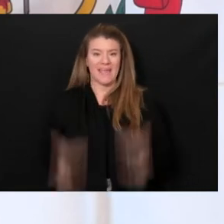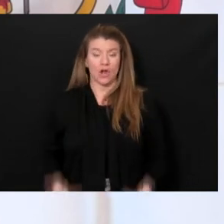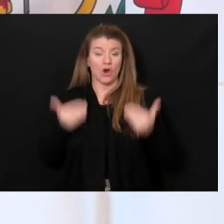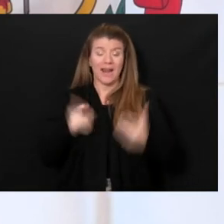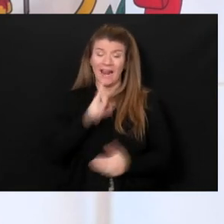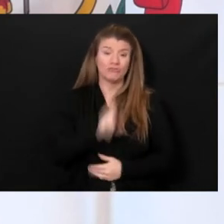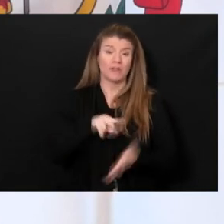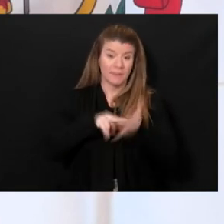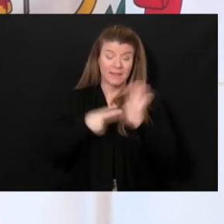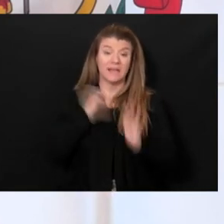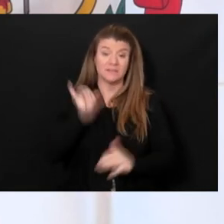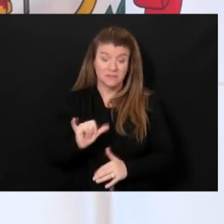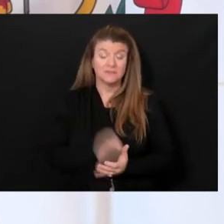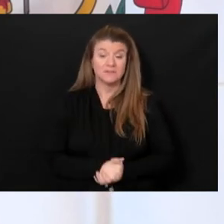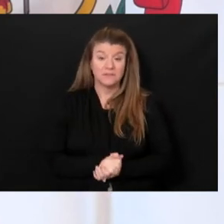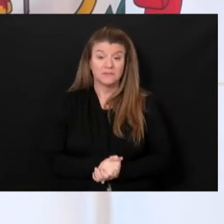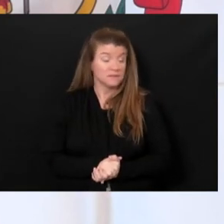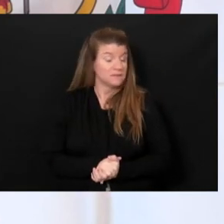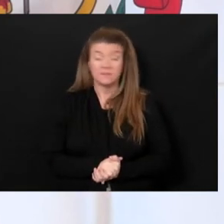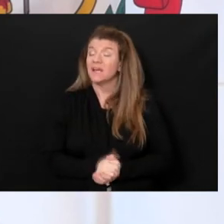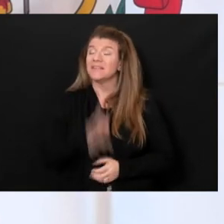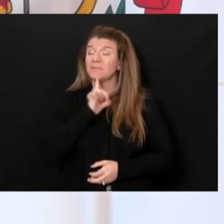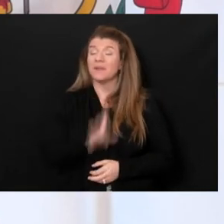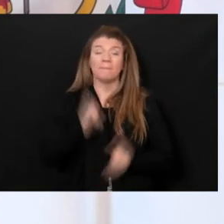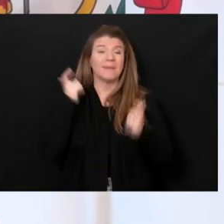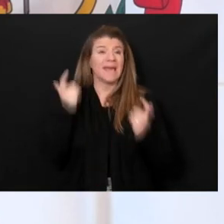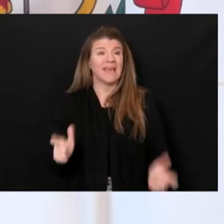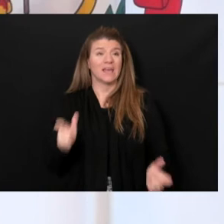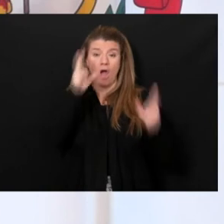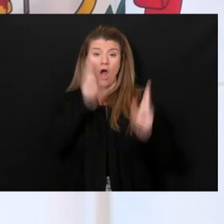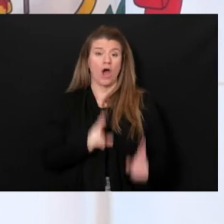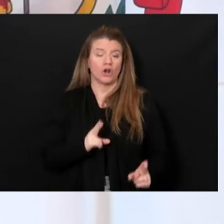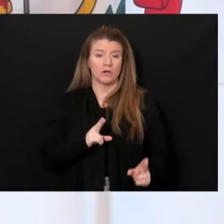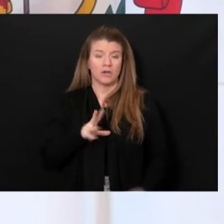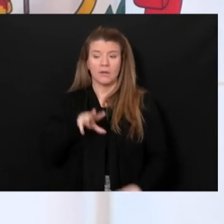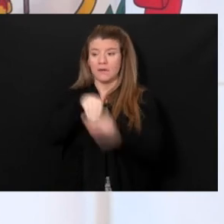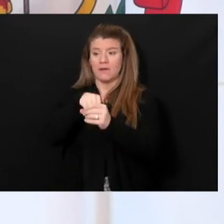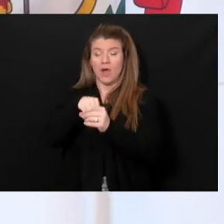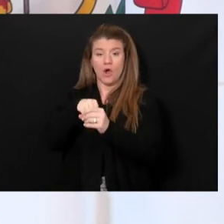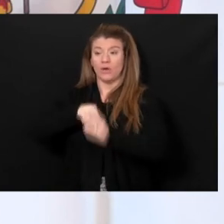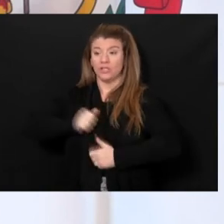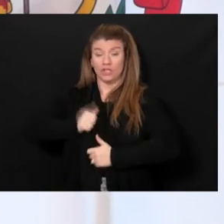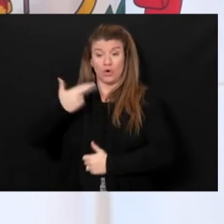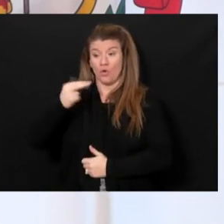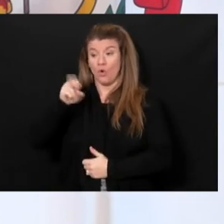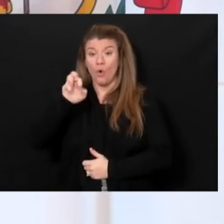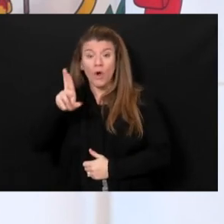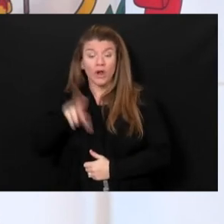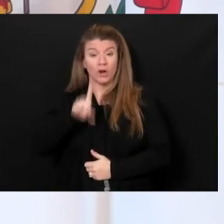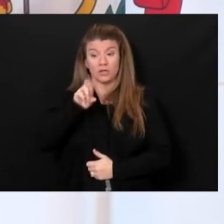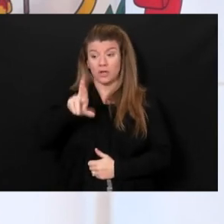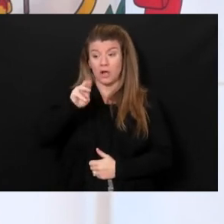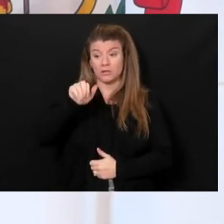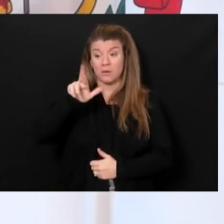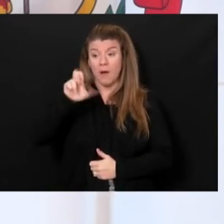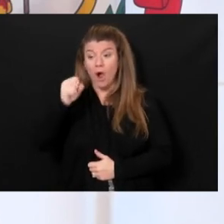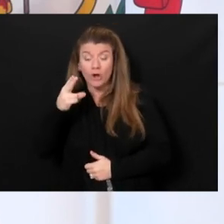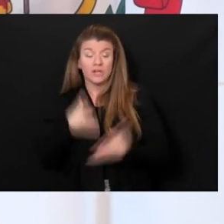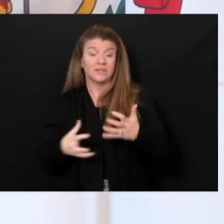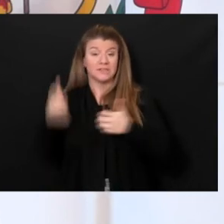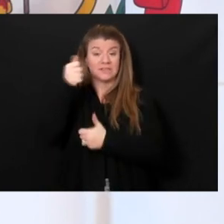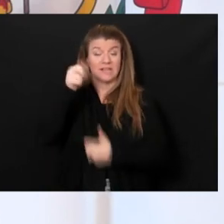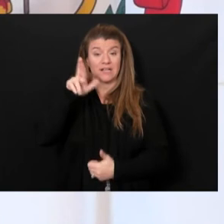that. It's been a super honor to be with General Hoyer and Dr. Marsh and Secretary Crouch